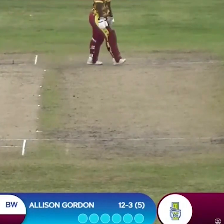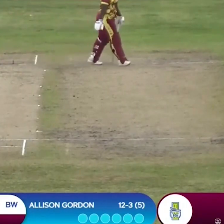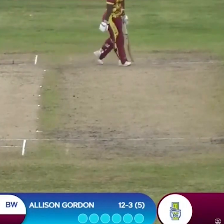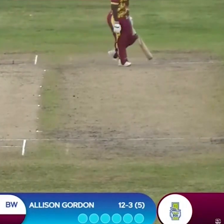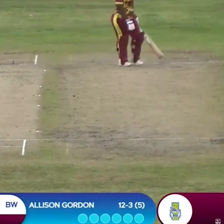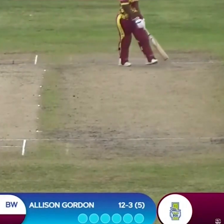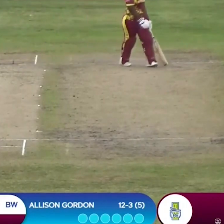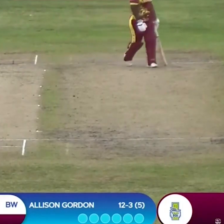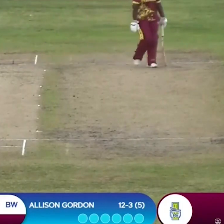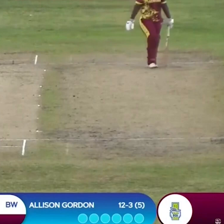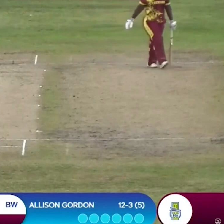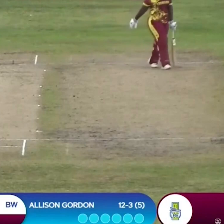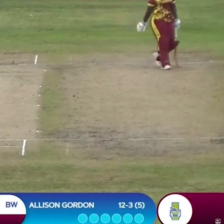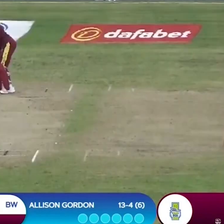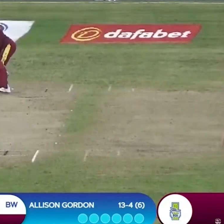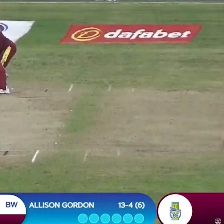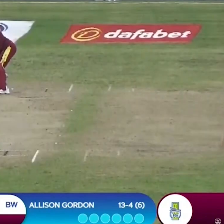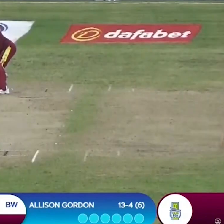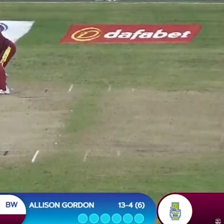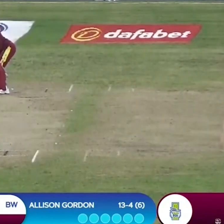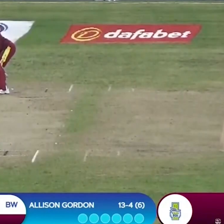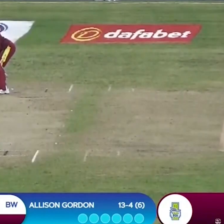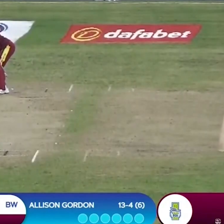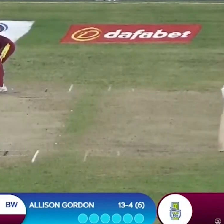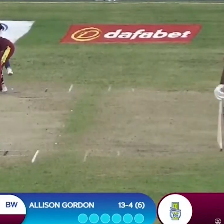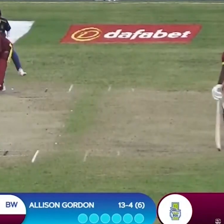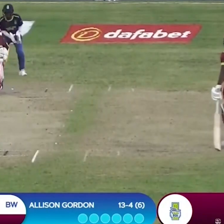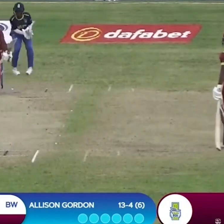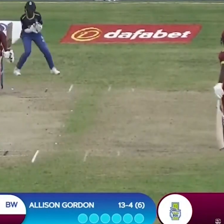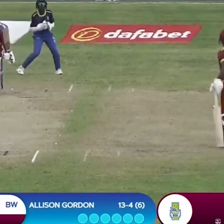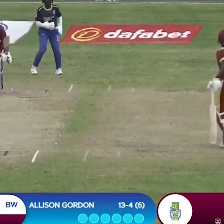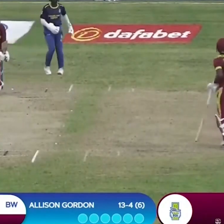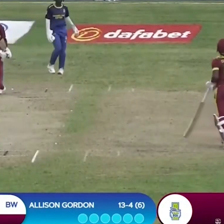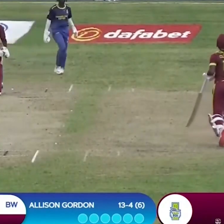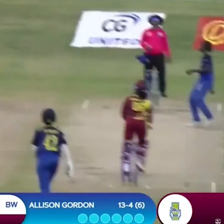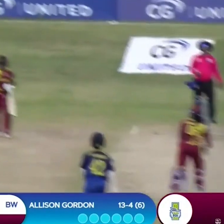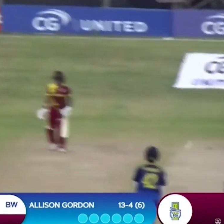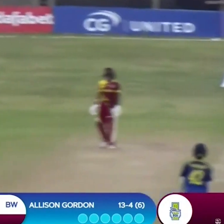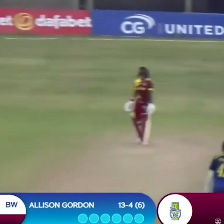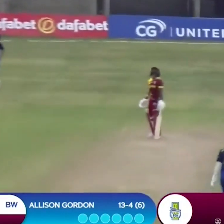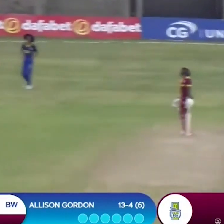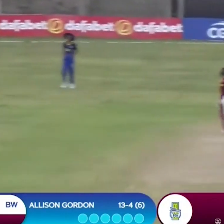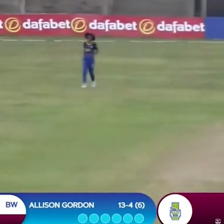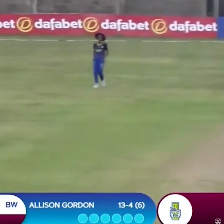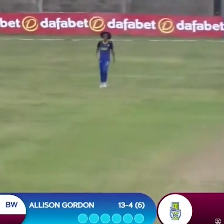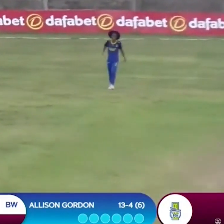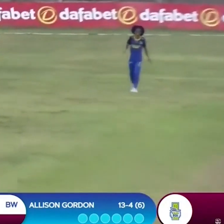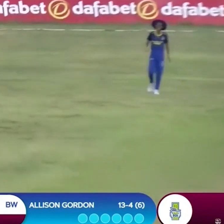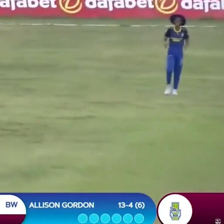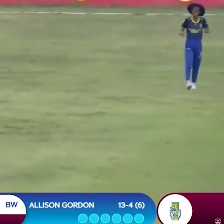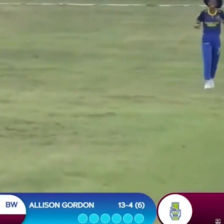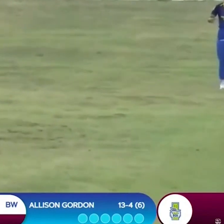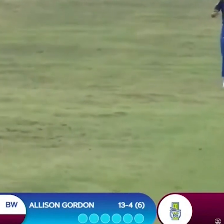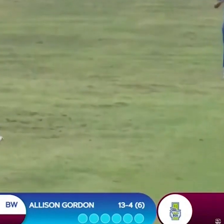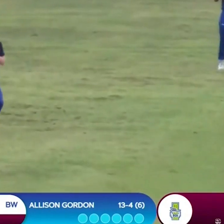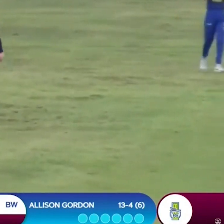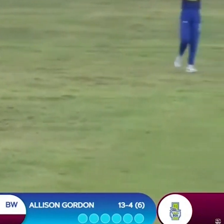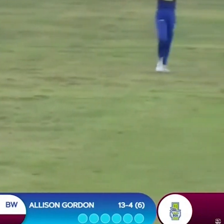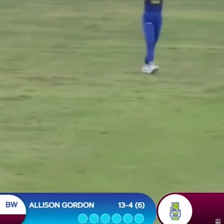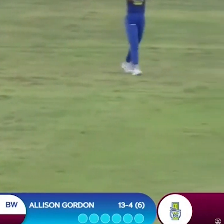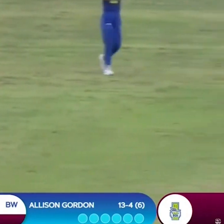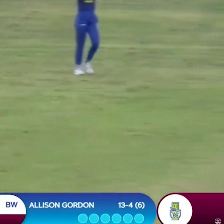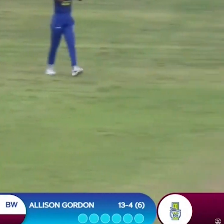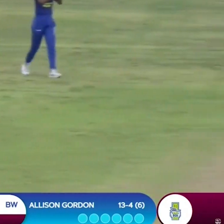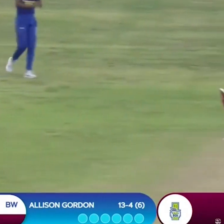Wild swing there by Anthony. And she picks up from a captain in the air, and Saint